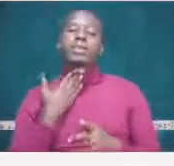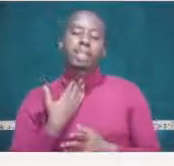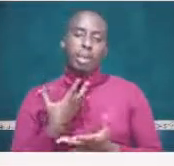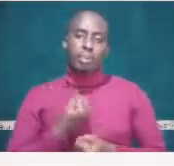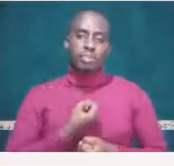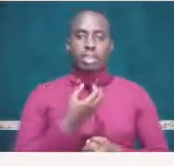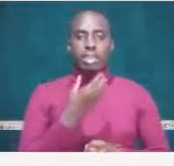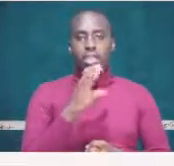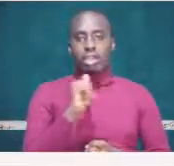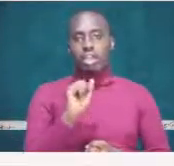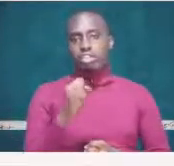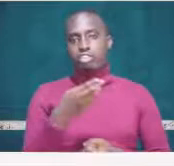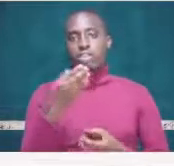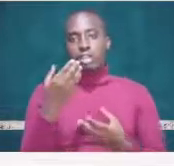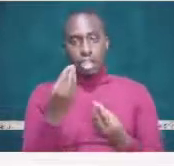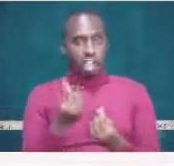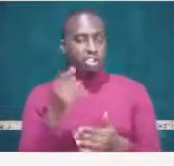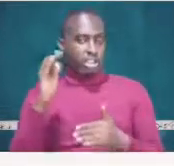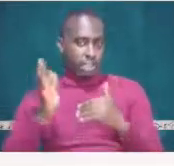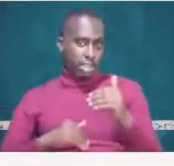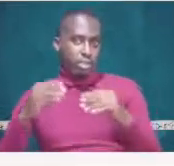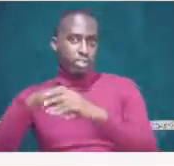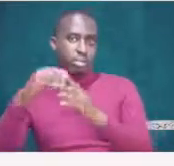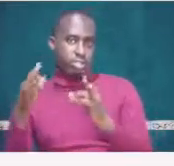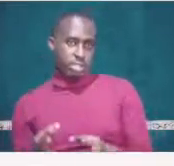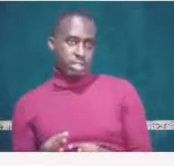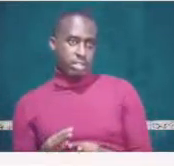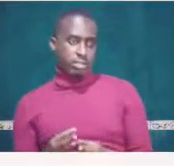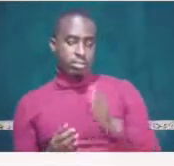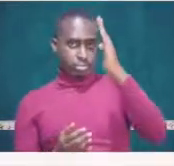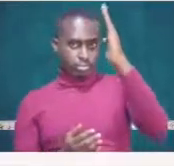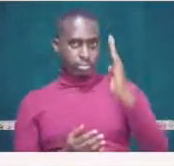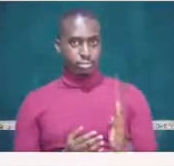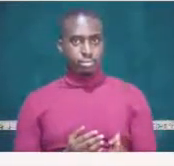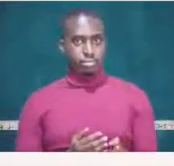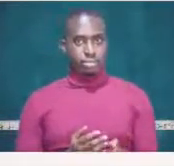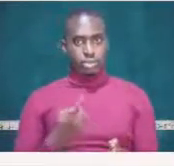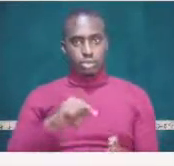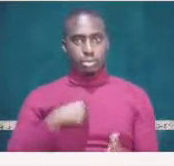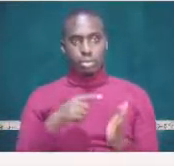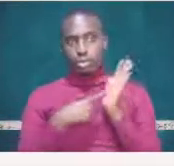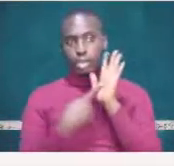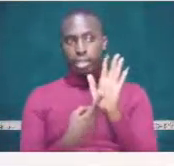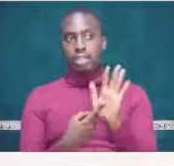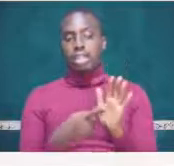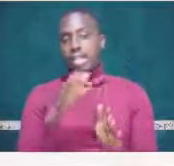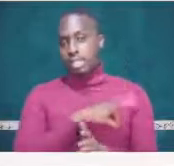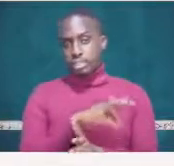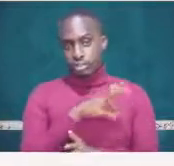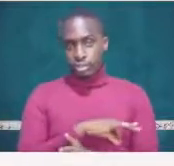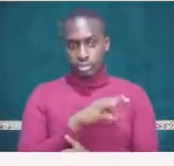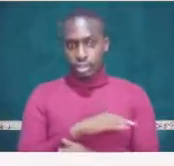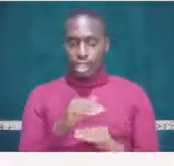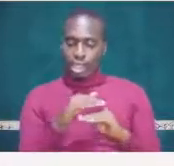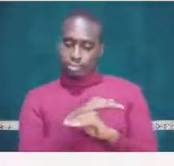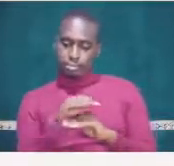than investing. Now, on the vertical axis, we indicated the interest rate, and on the